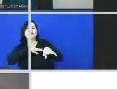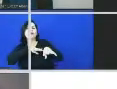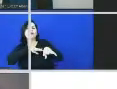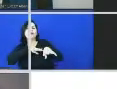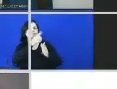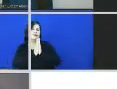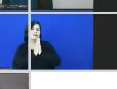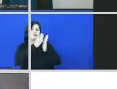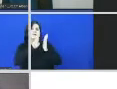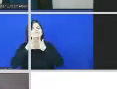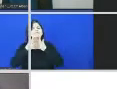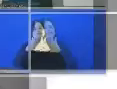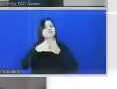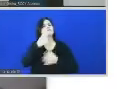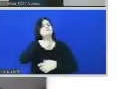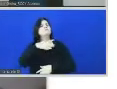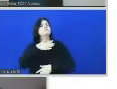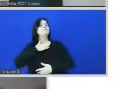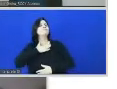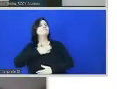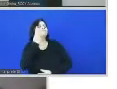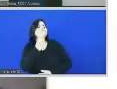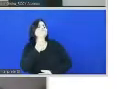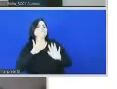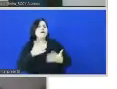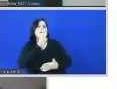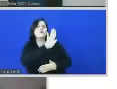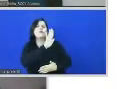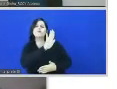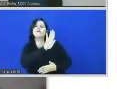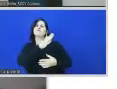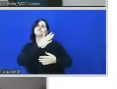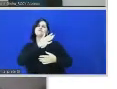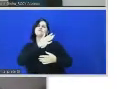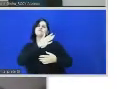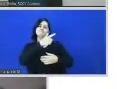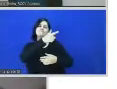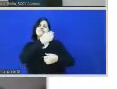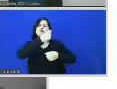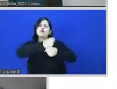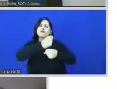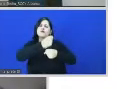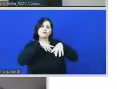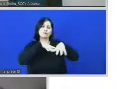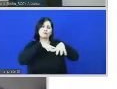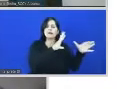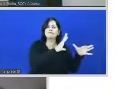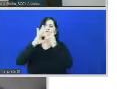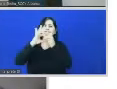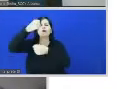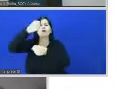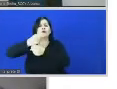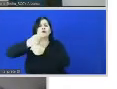to support our work as a feminist movement? What are some of the